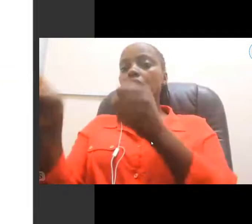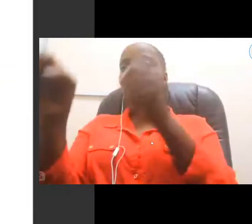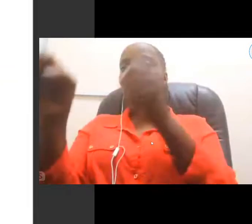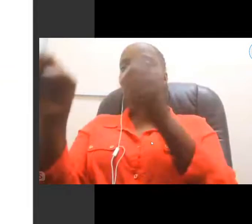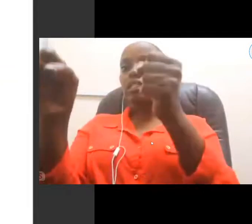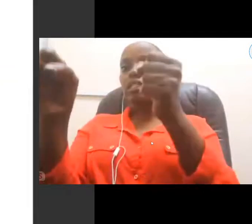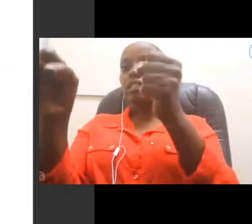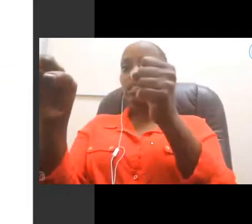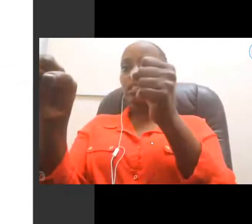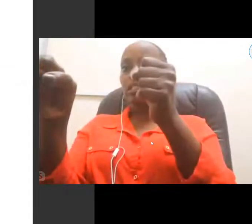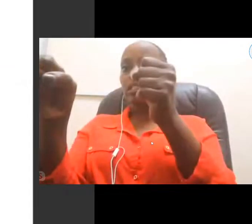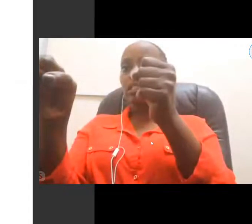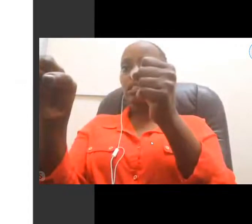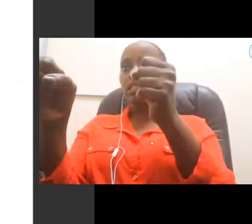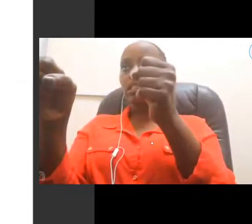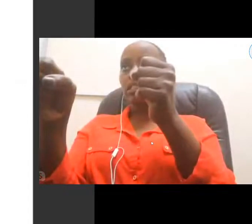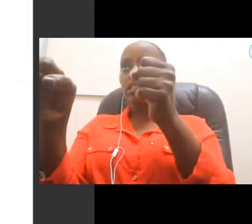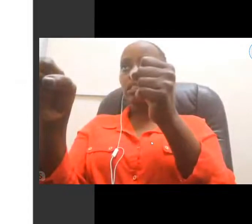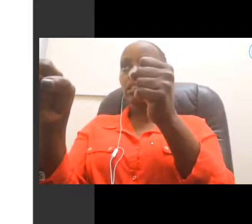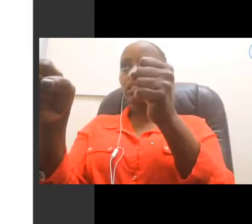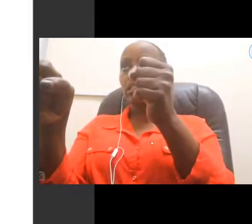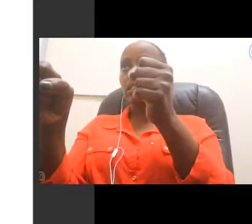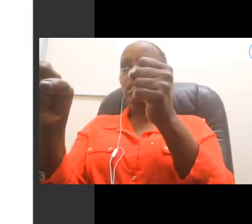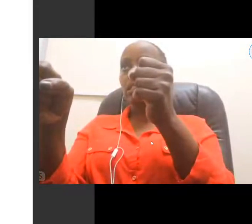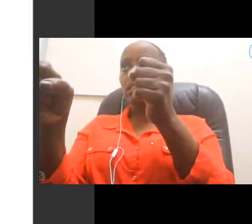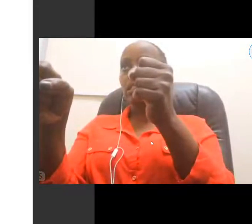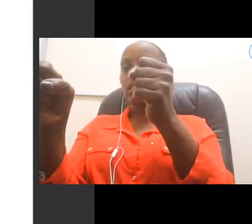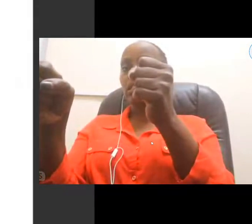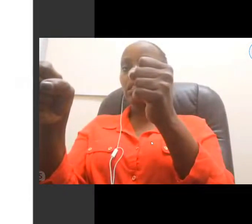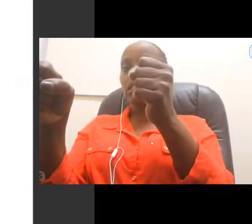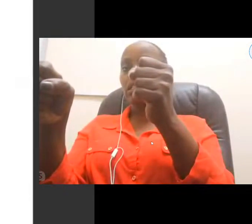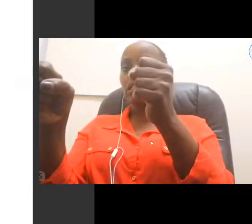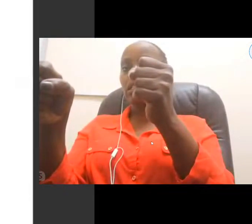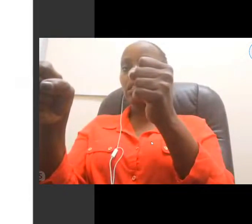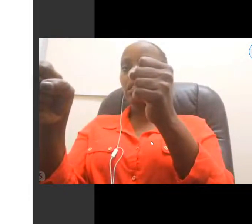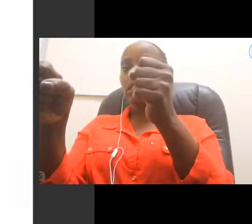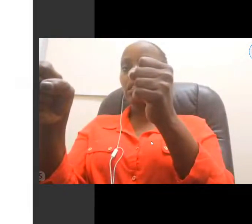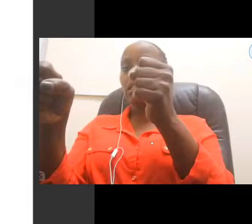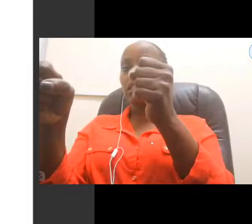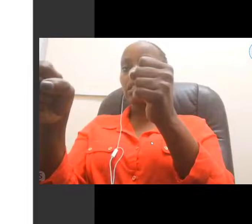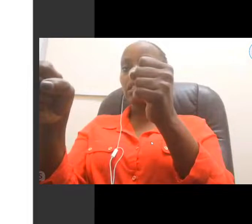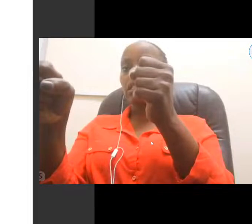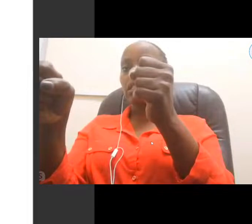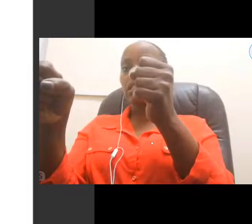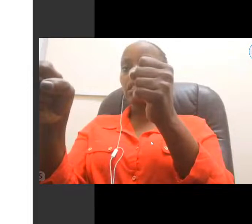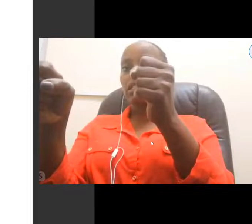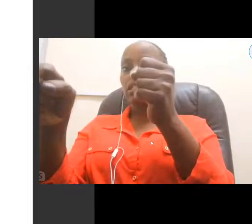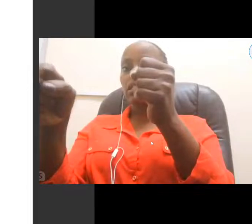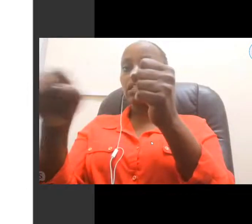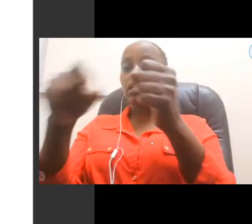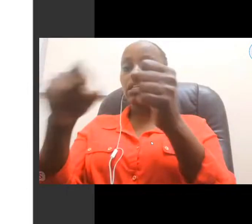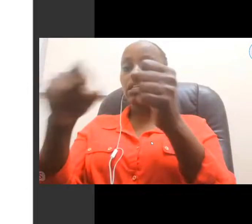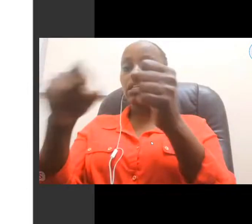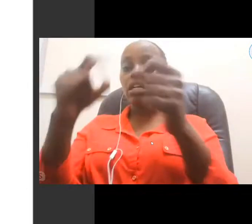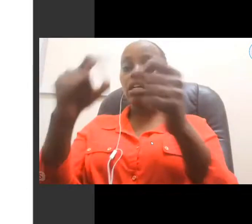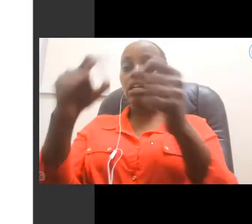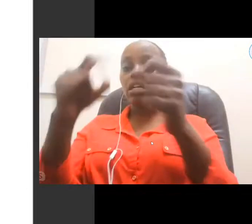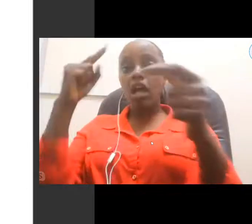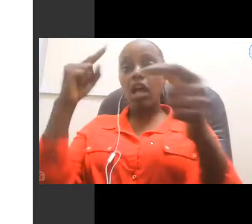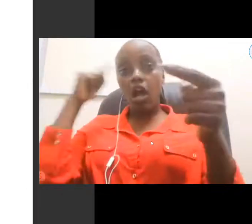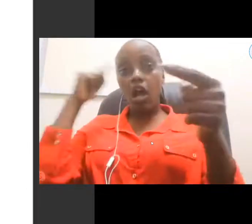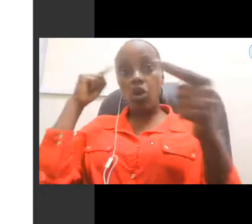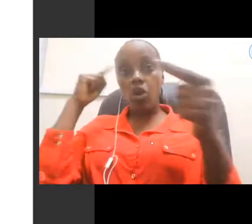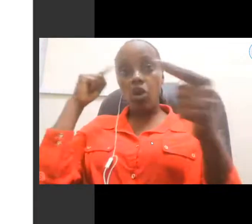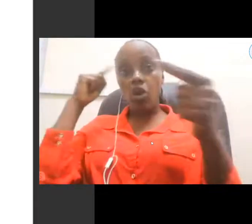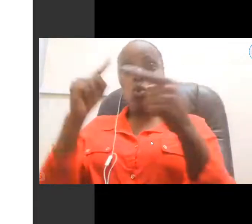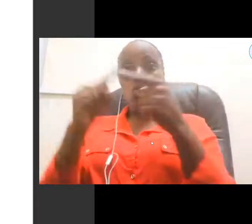And then just to indicate, normally, more often than not, we think the strategic plan is just the document